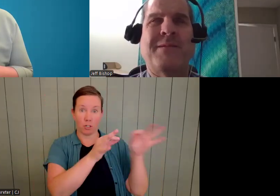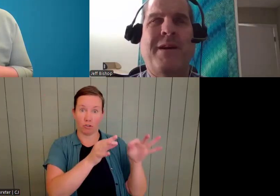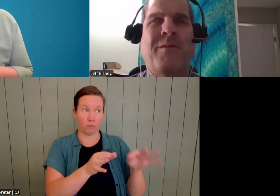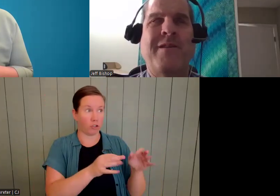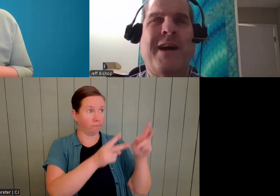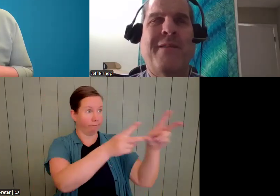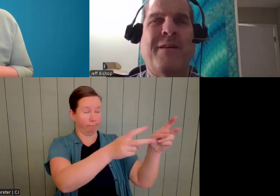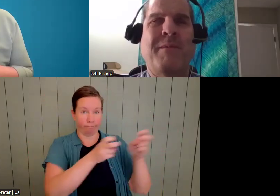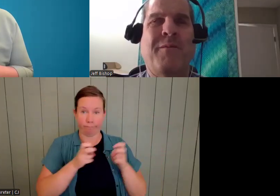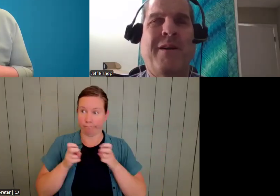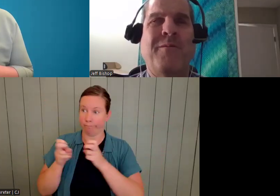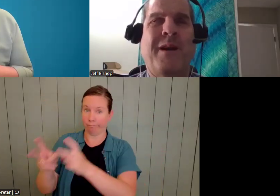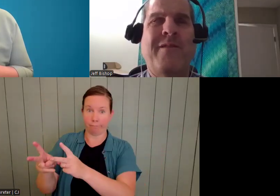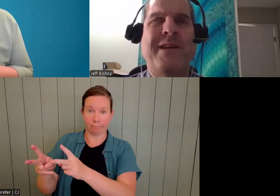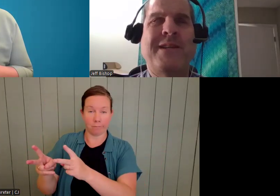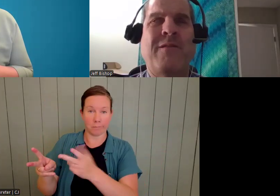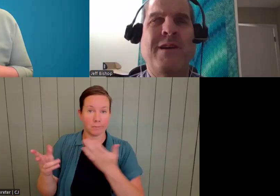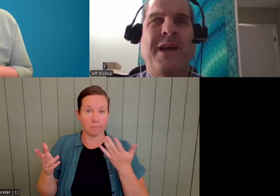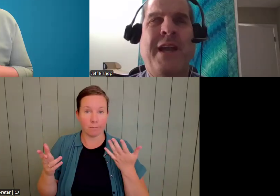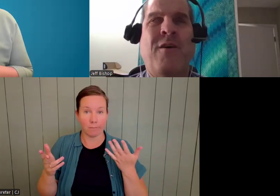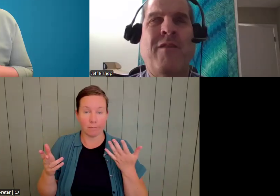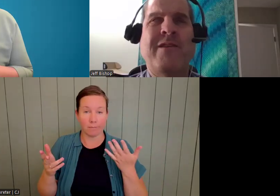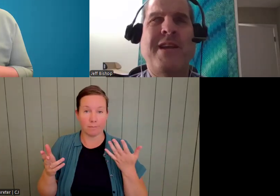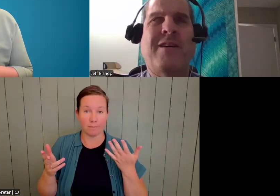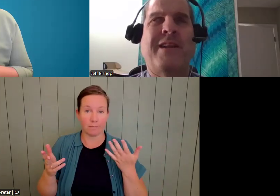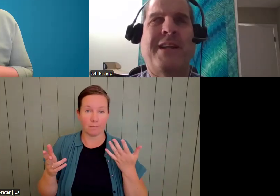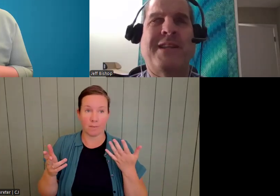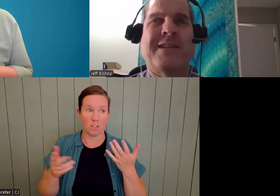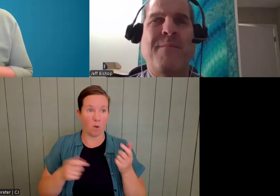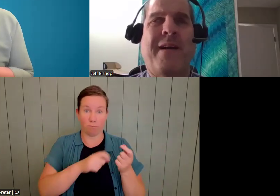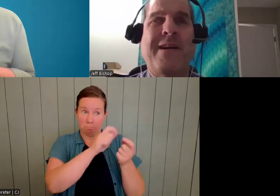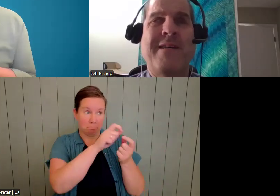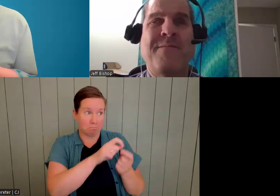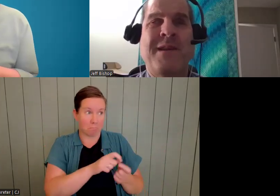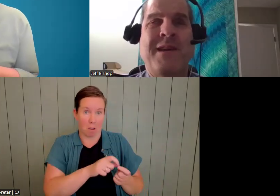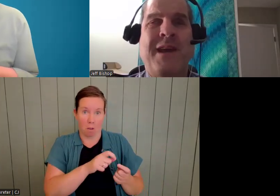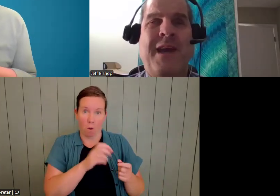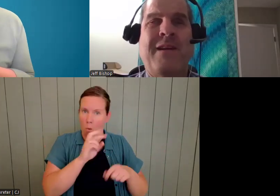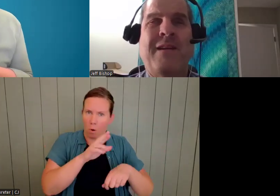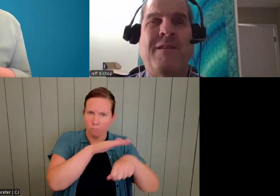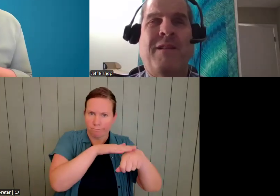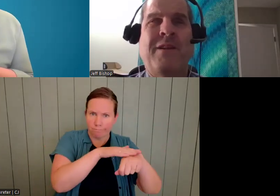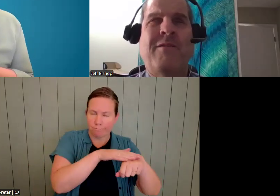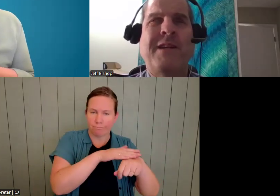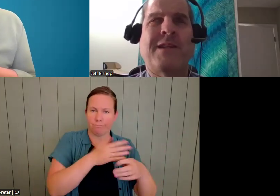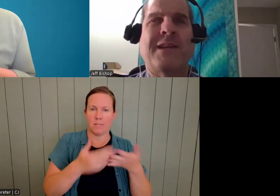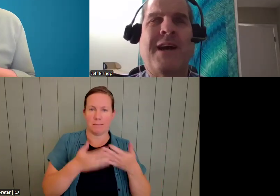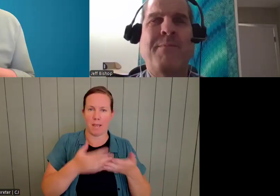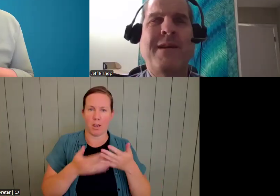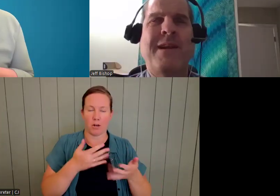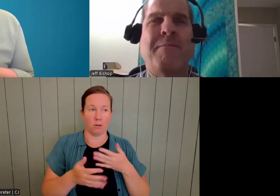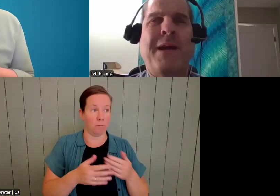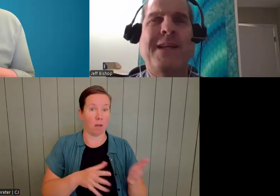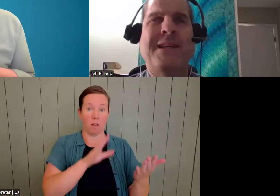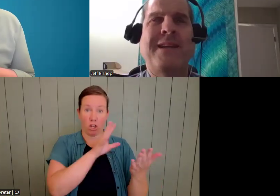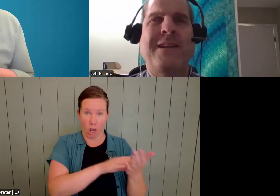it, doesn't matter where you got it from, but wherever it is, how and however detailed it is, it doesn't matter. And literally just copy